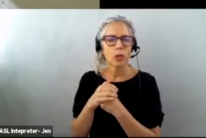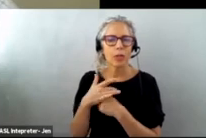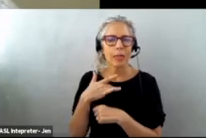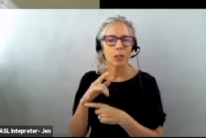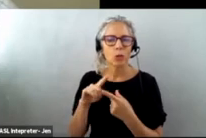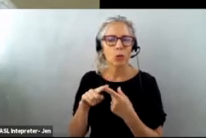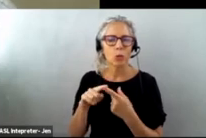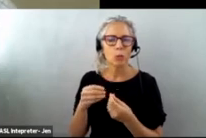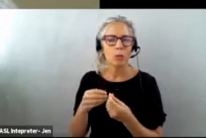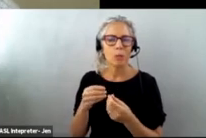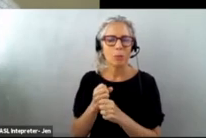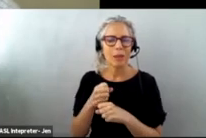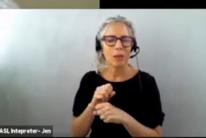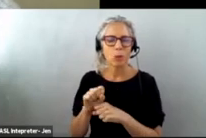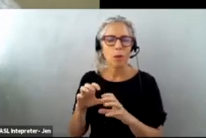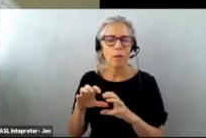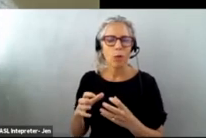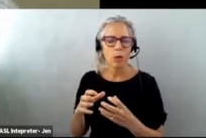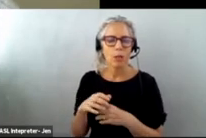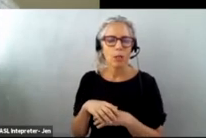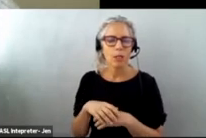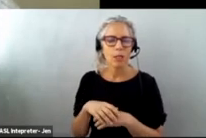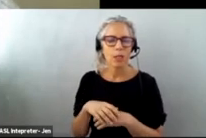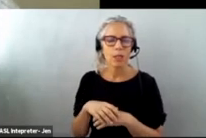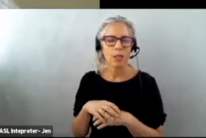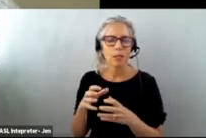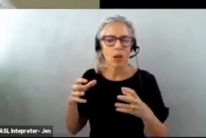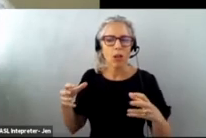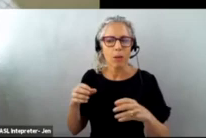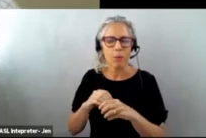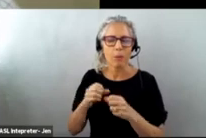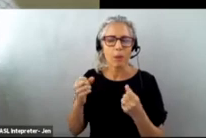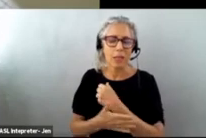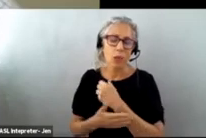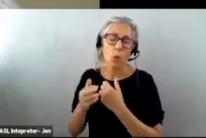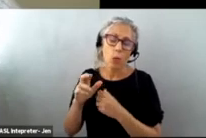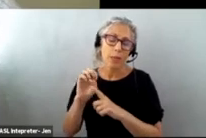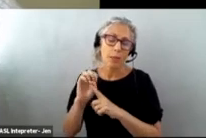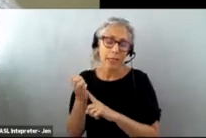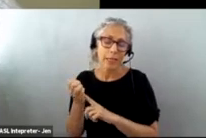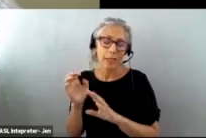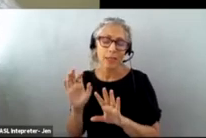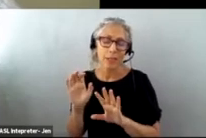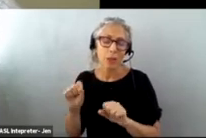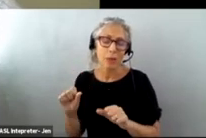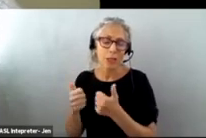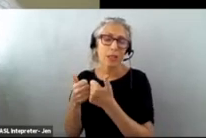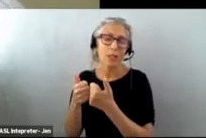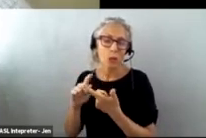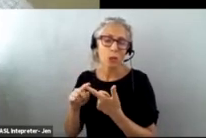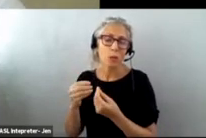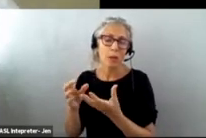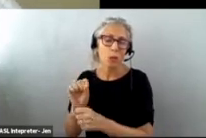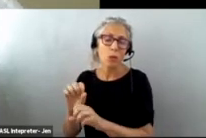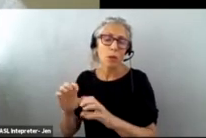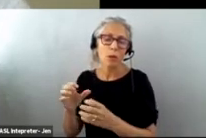the workforce volume in many countries is or settings, I should say. It could be challenging. And so I think we need to